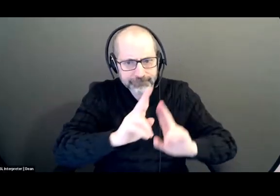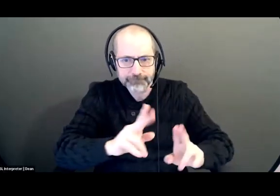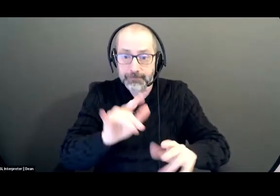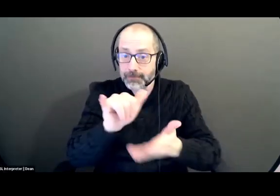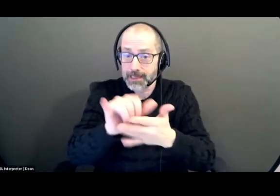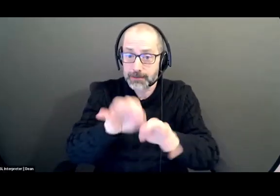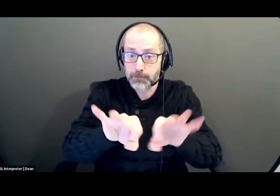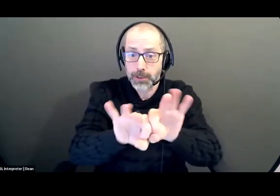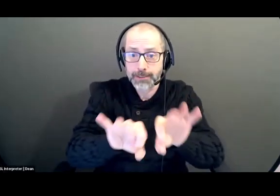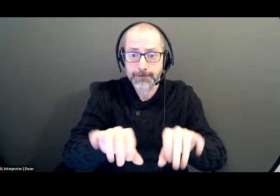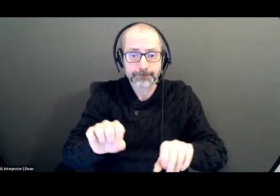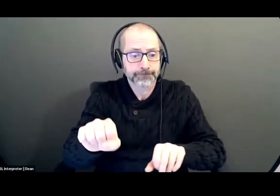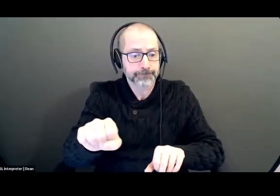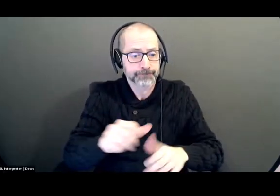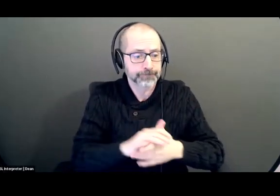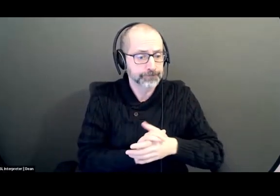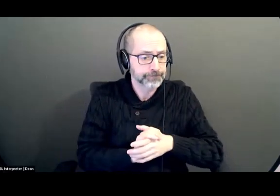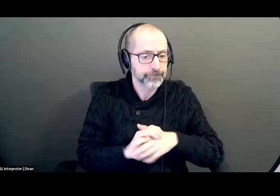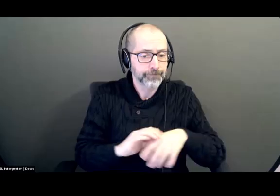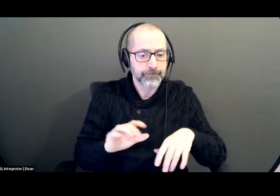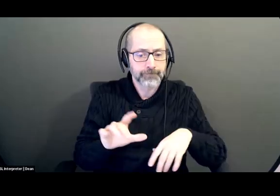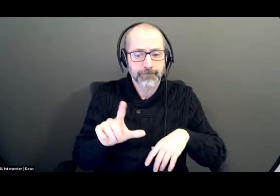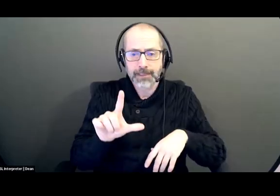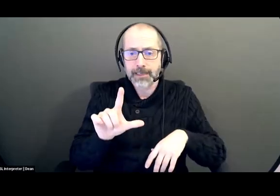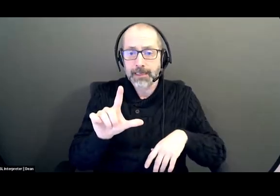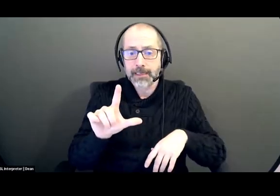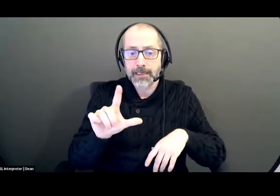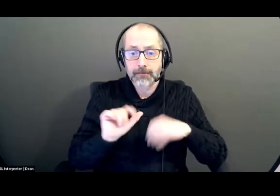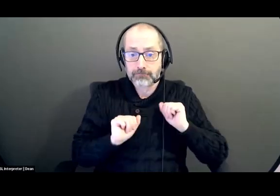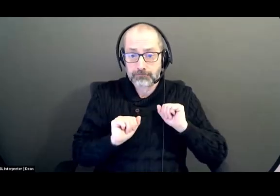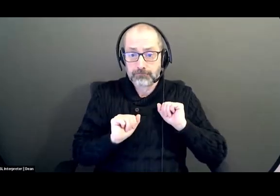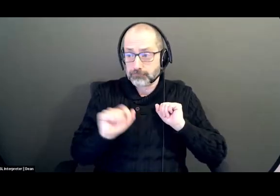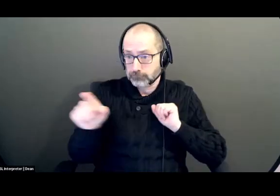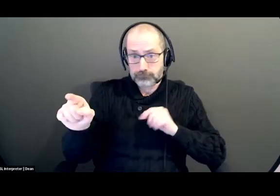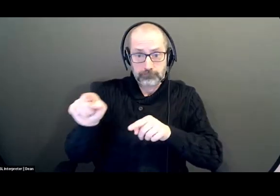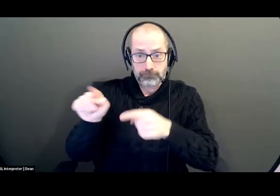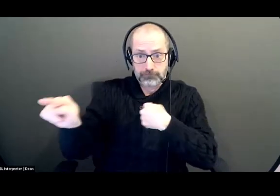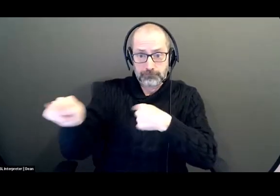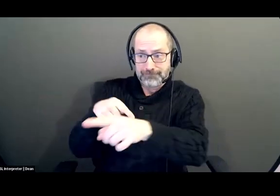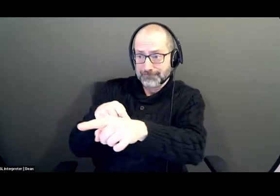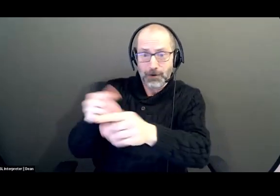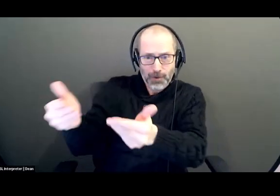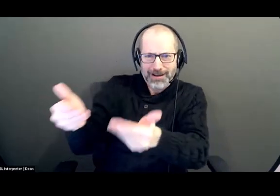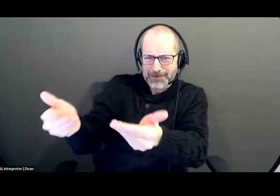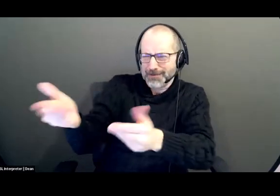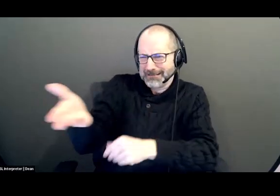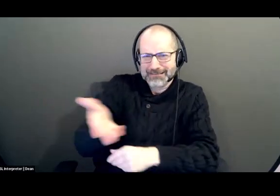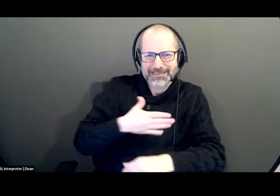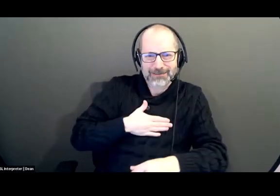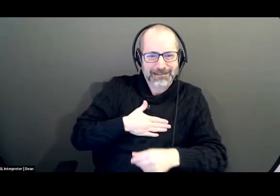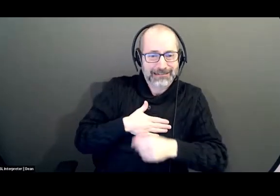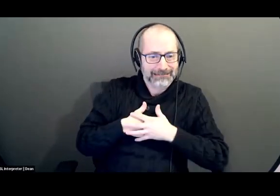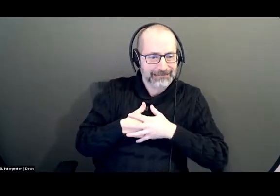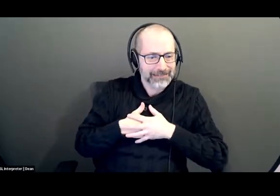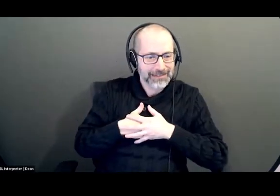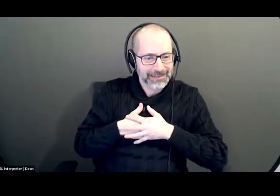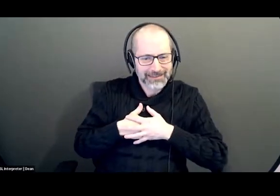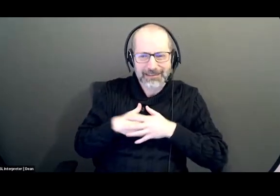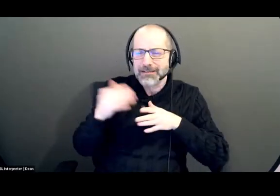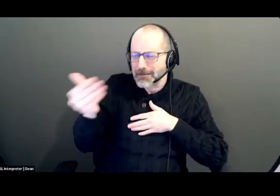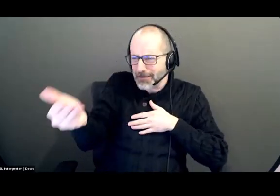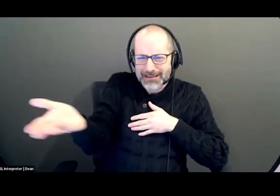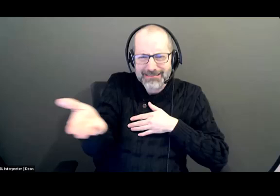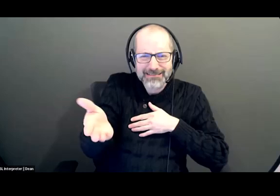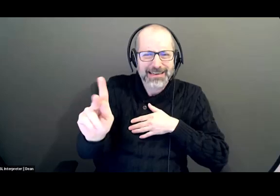mean to the person we're caring with, right? And so for me, this was so uncomfortable because I